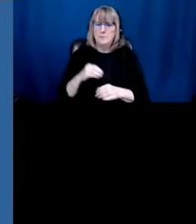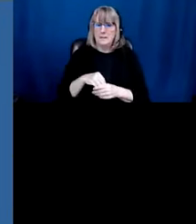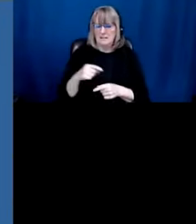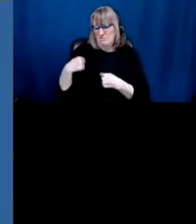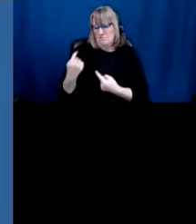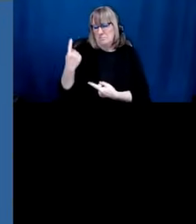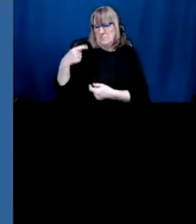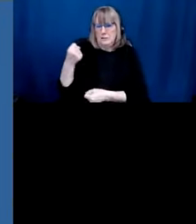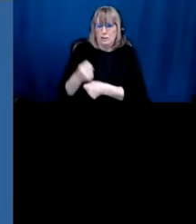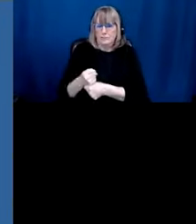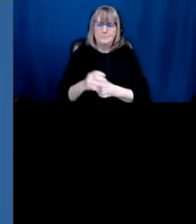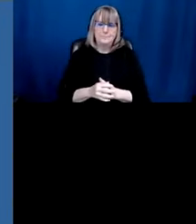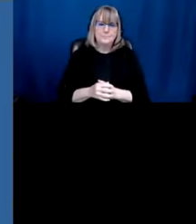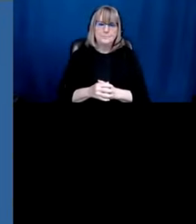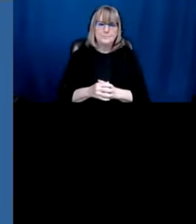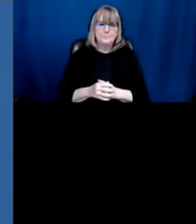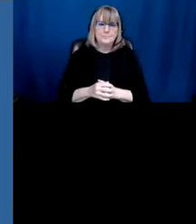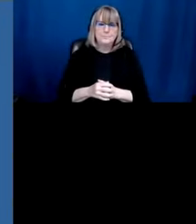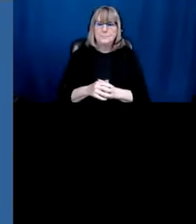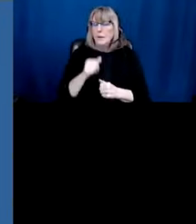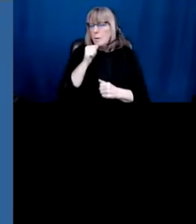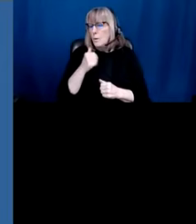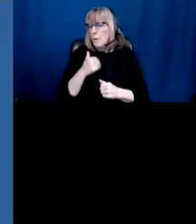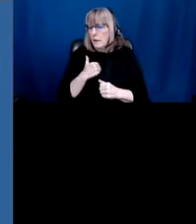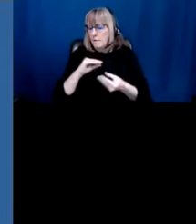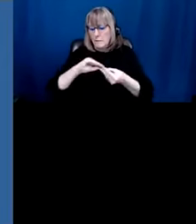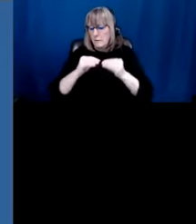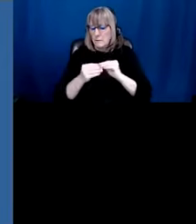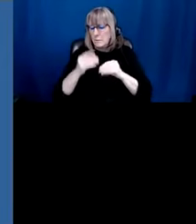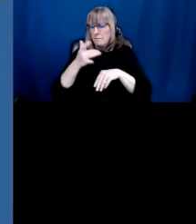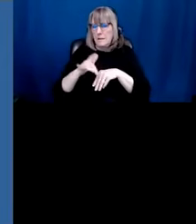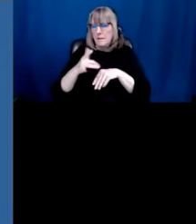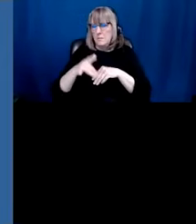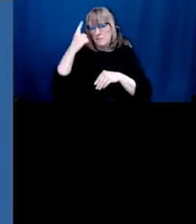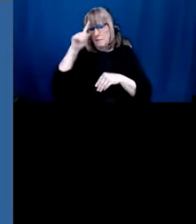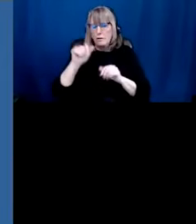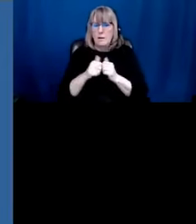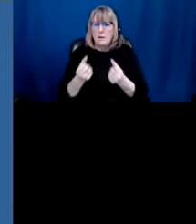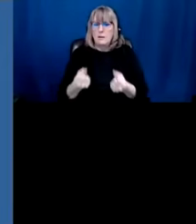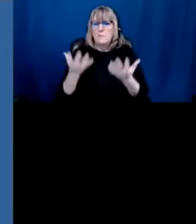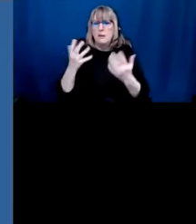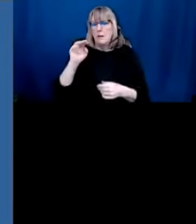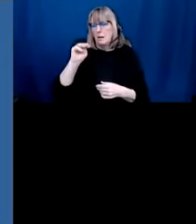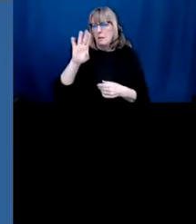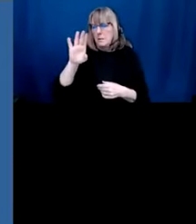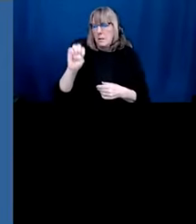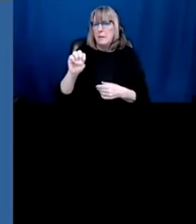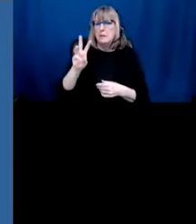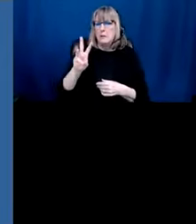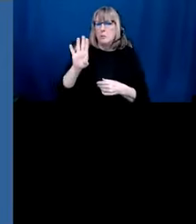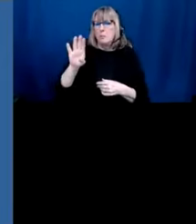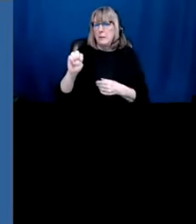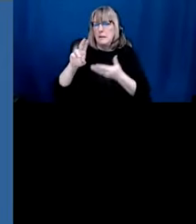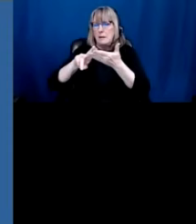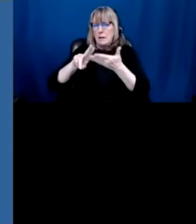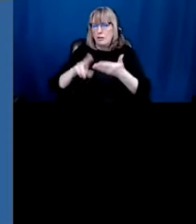year. And we don't have data available on the number of MBE, WBE